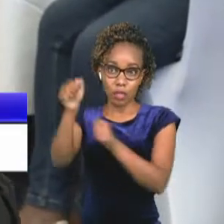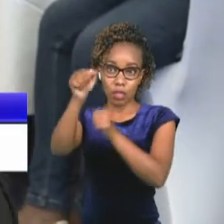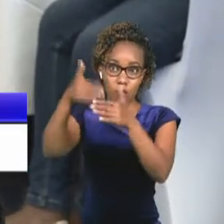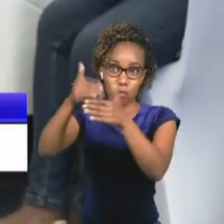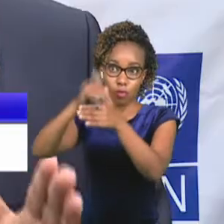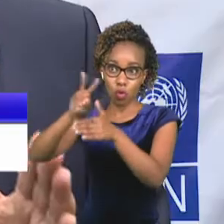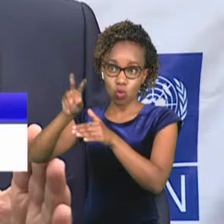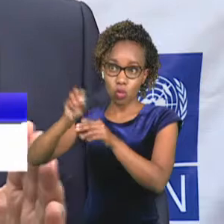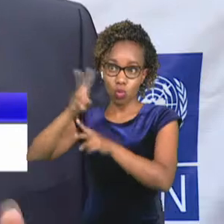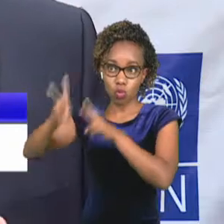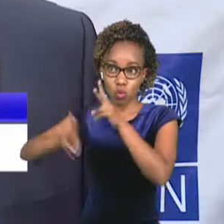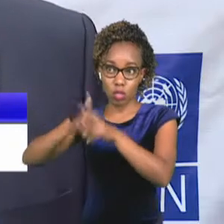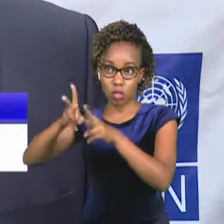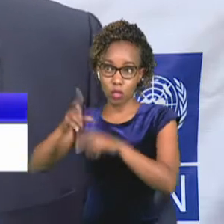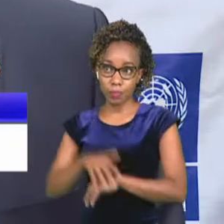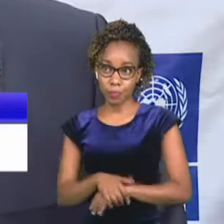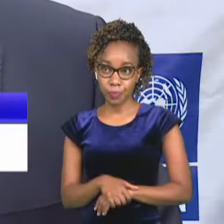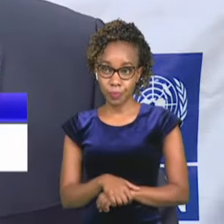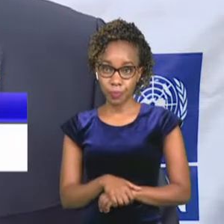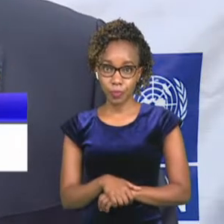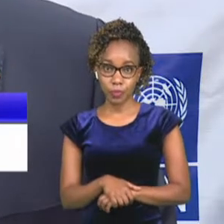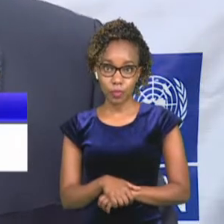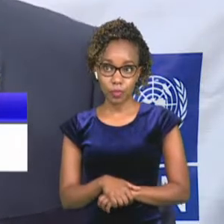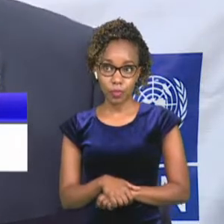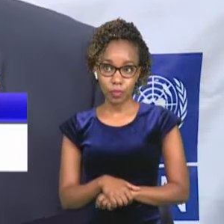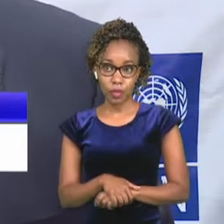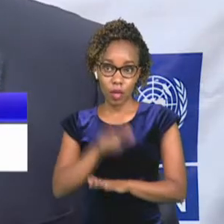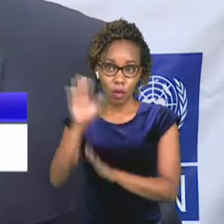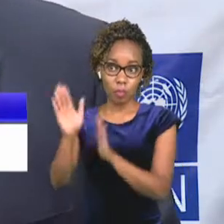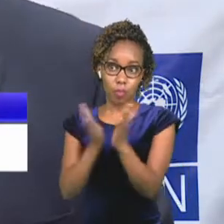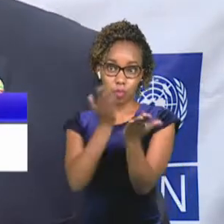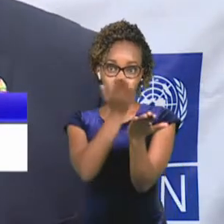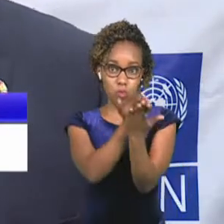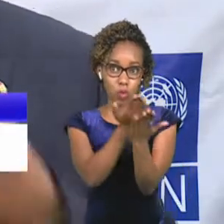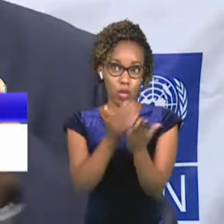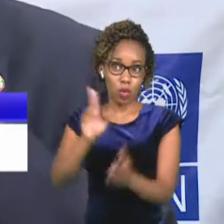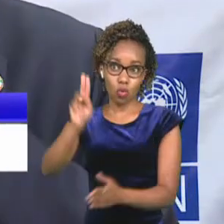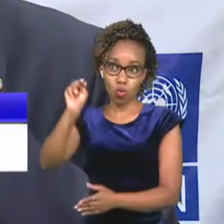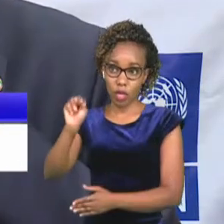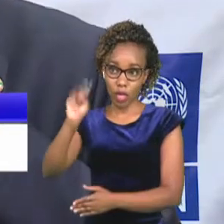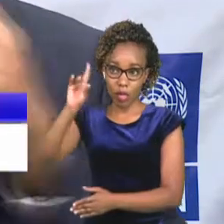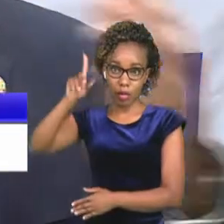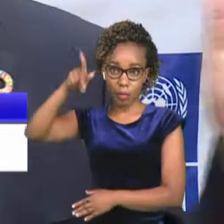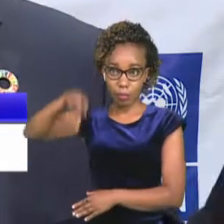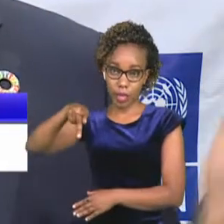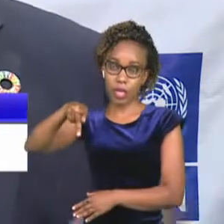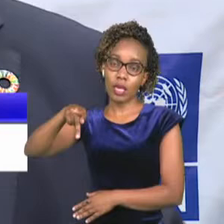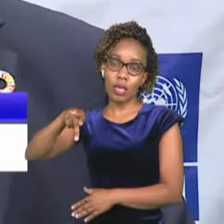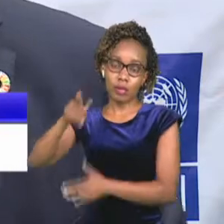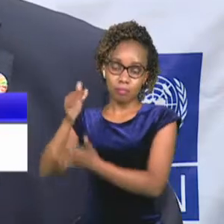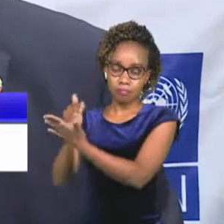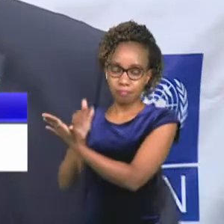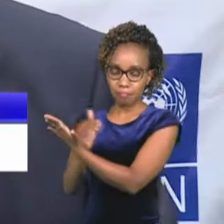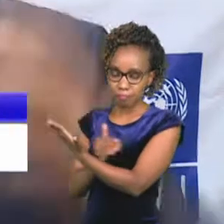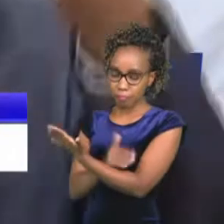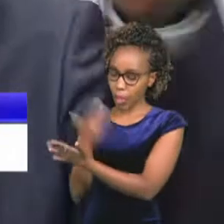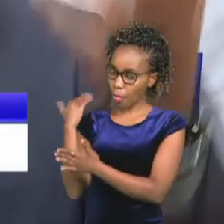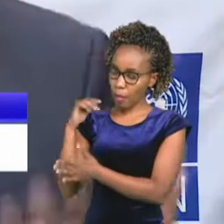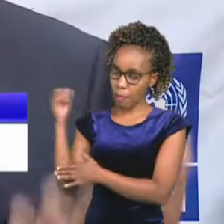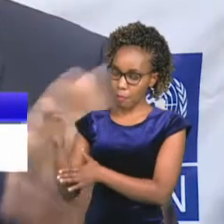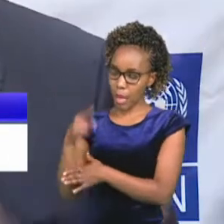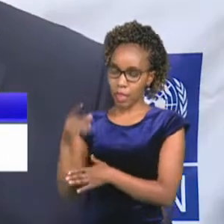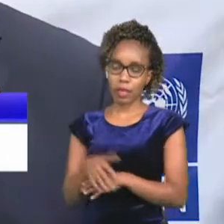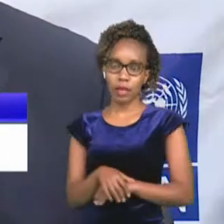2022. So on the table was a proposal that UNDP has been formulating over the last couple of months to